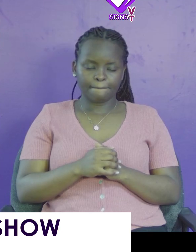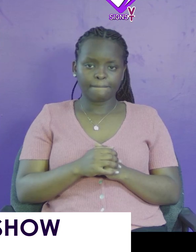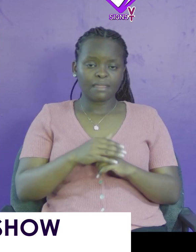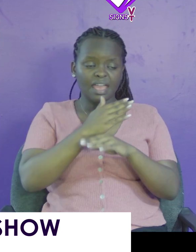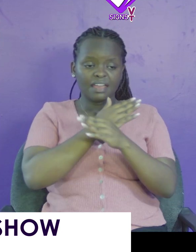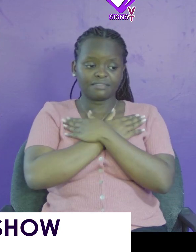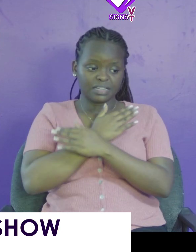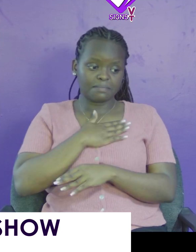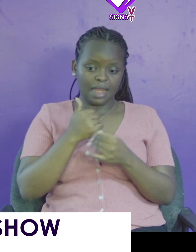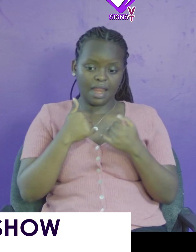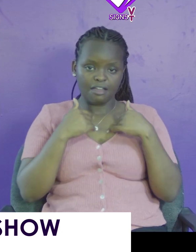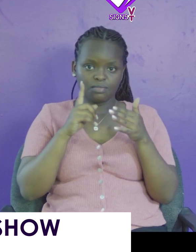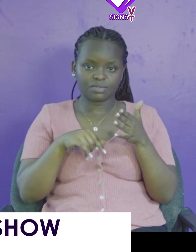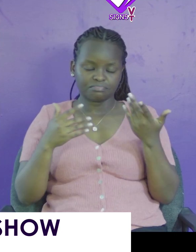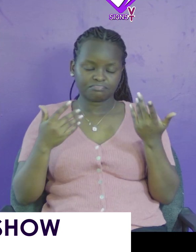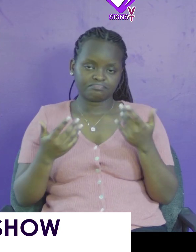had